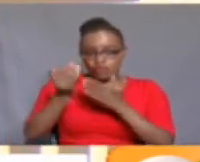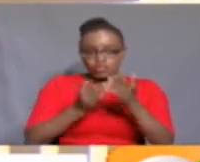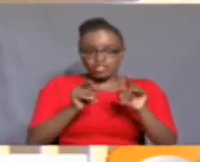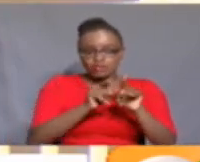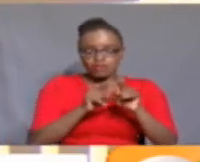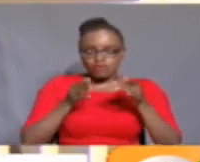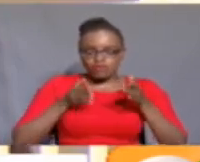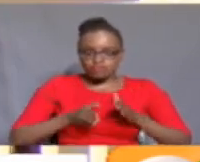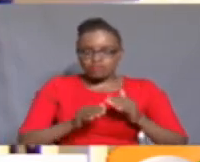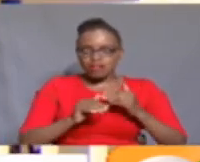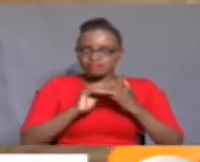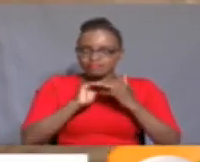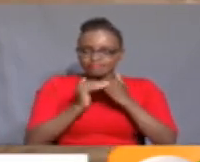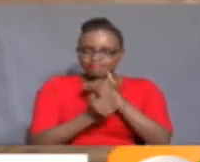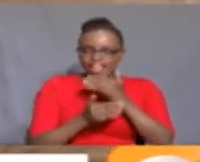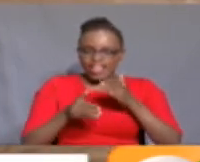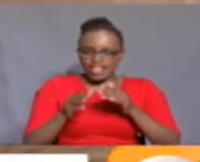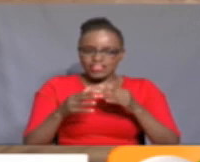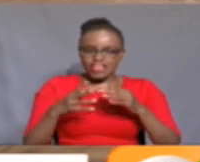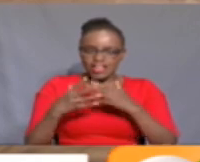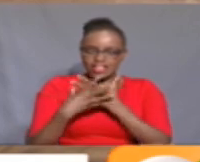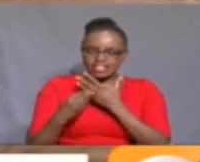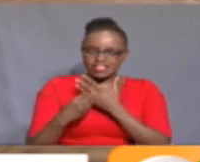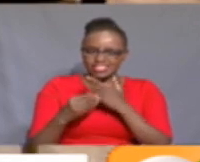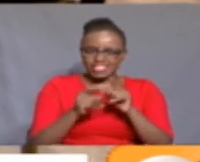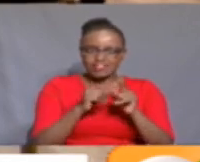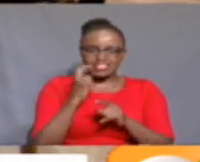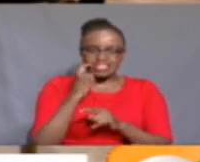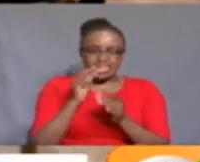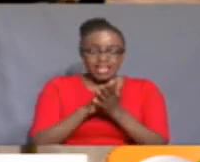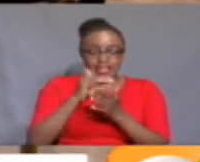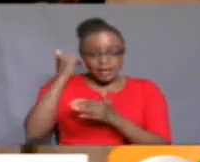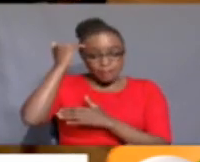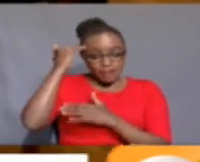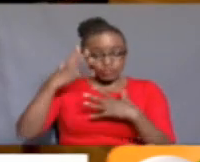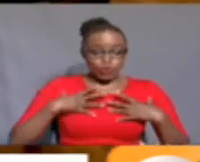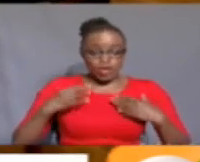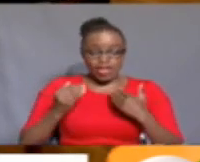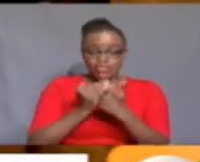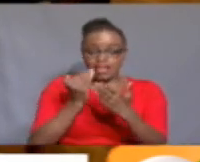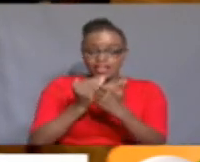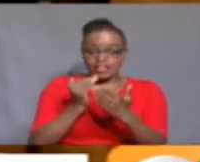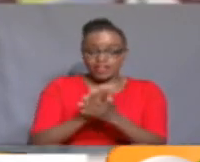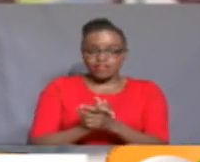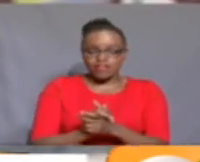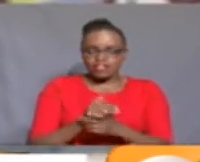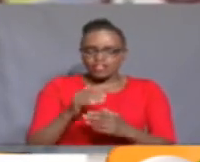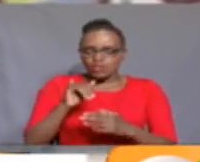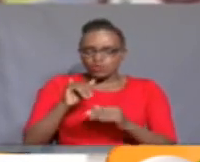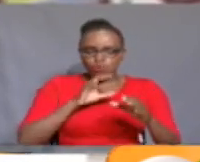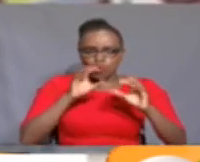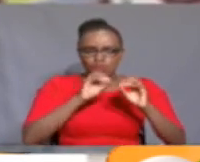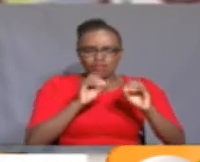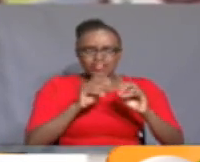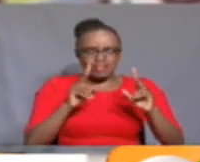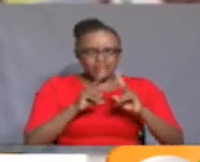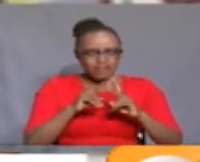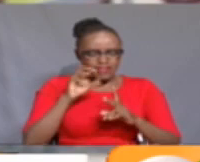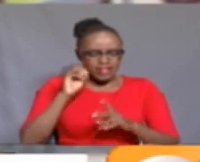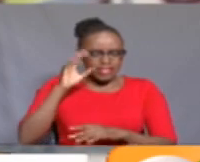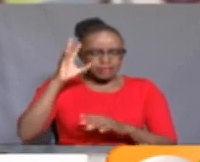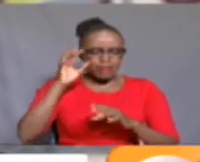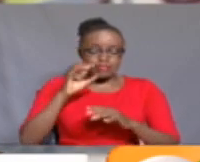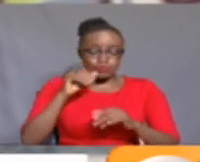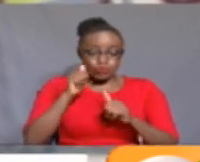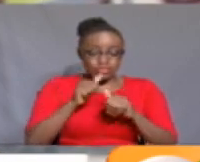as maternal health care, ultrasounds, dental and even mental health care. Treating non-communicable diseases is very expensive, so